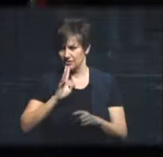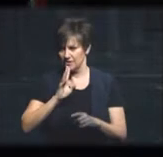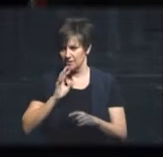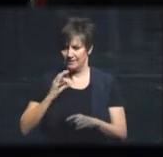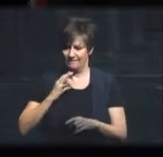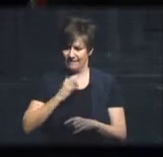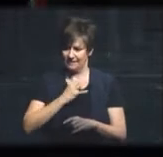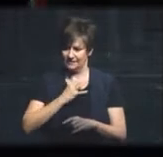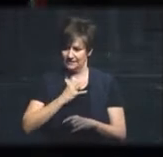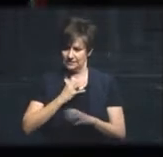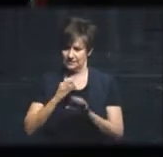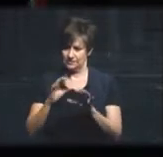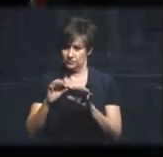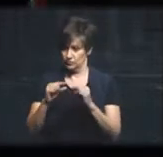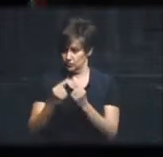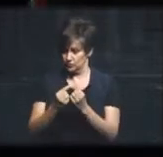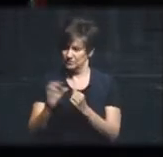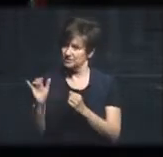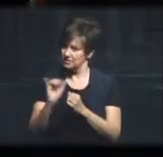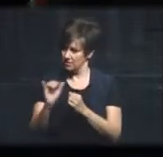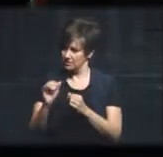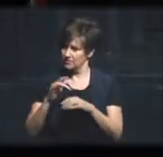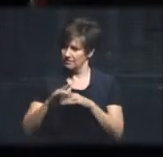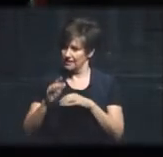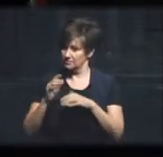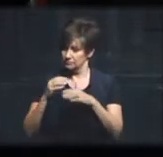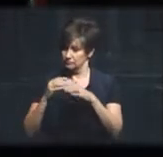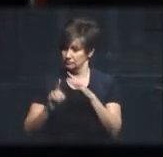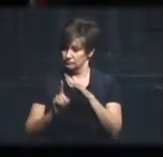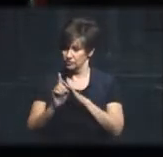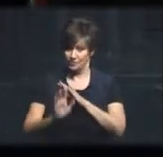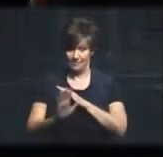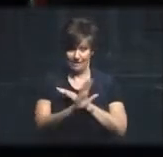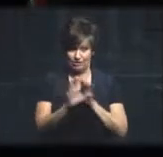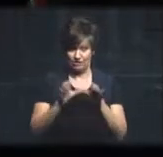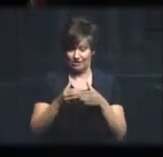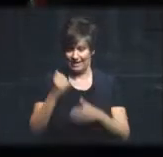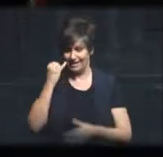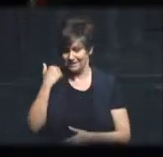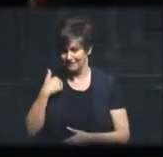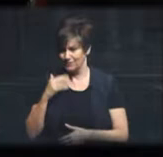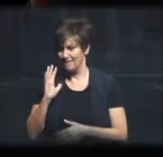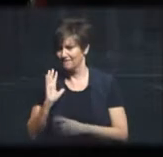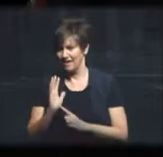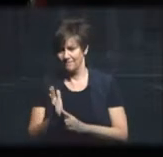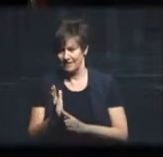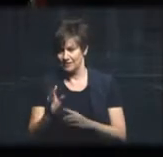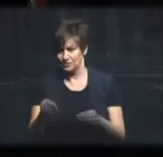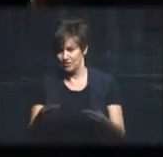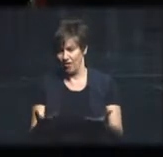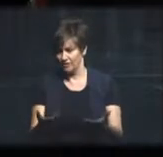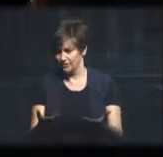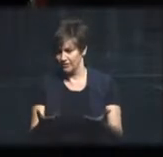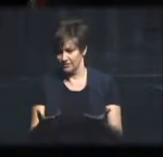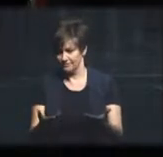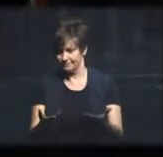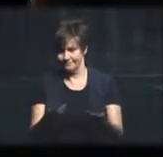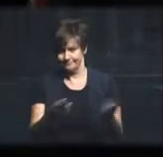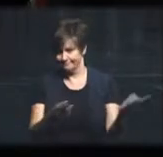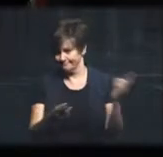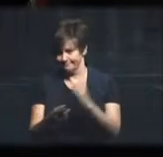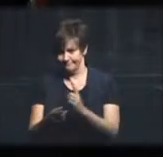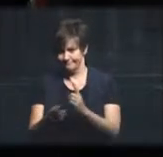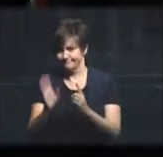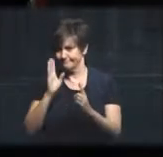groups. She's also available to come and speak to your class. So if you have 5 minutes, you could offer Patrice to come and talk to your class and